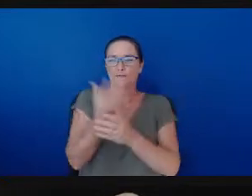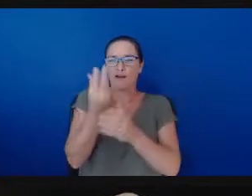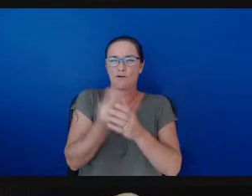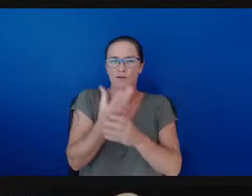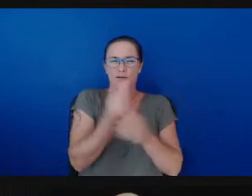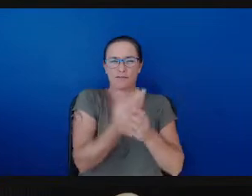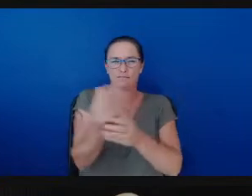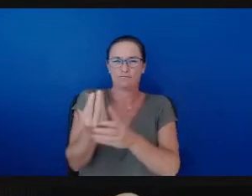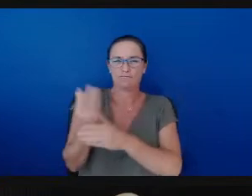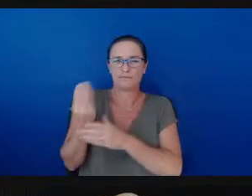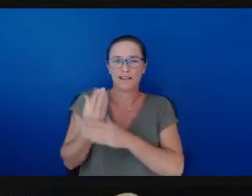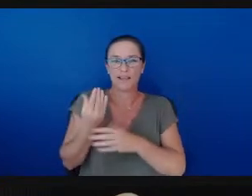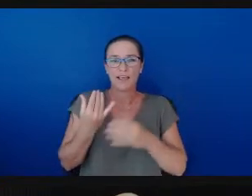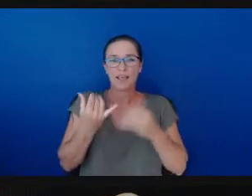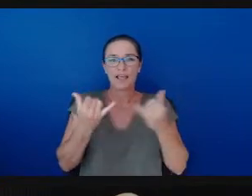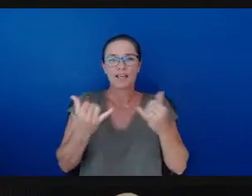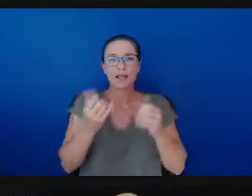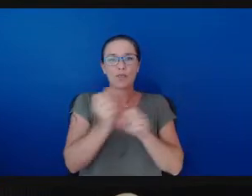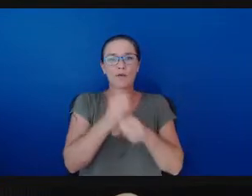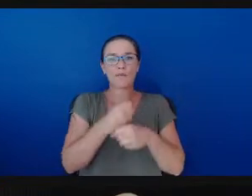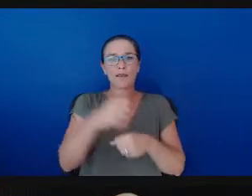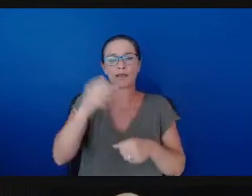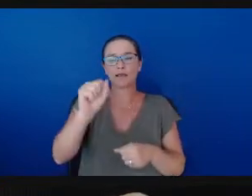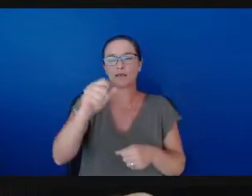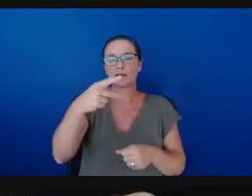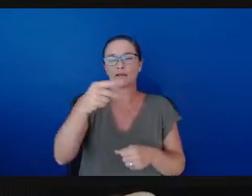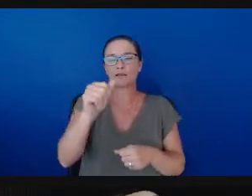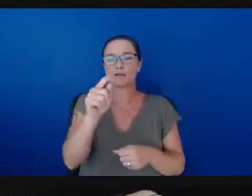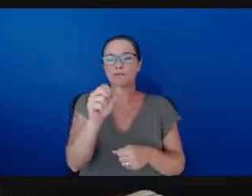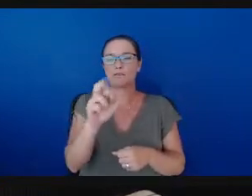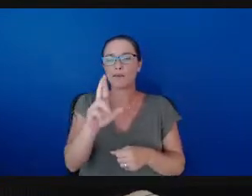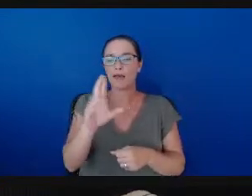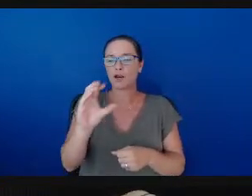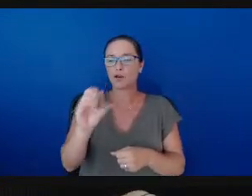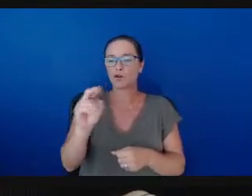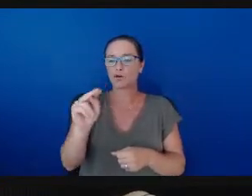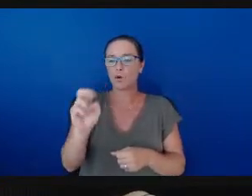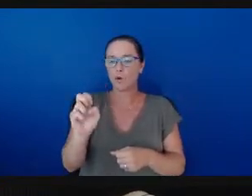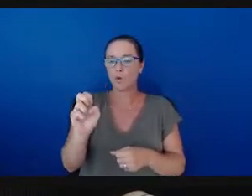forming spatter cones, spatter and cinder cones on their